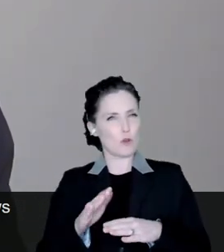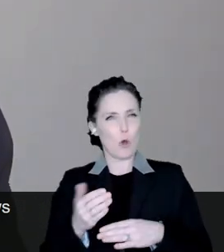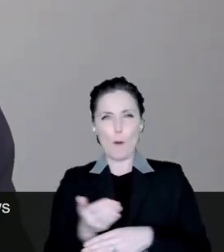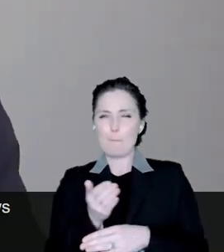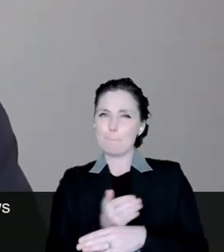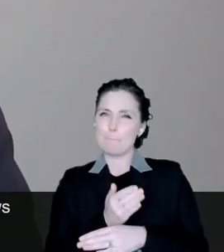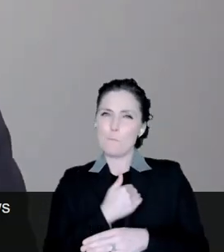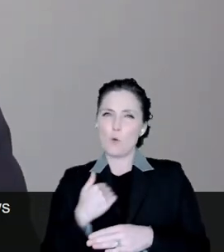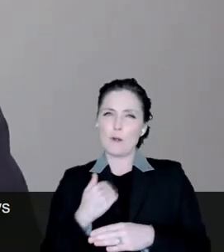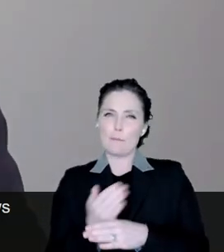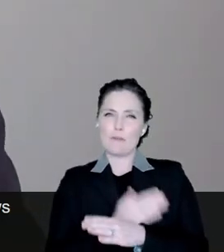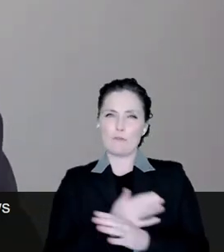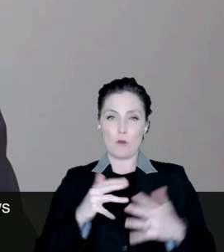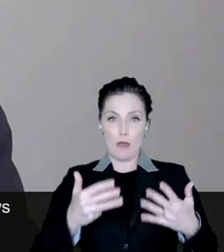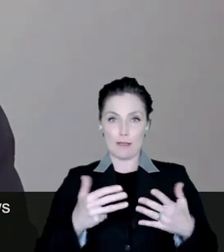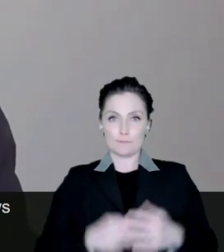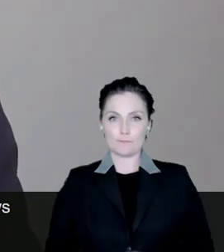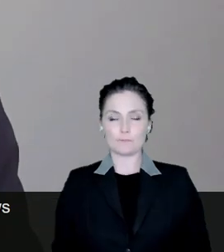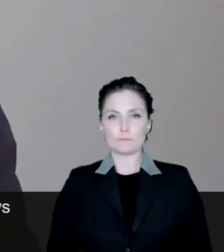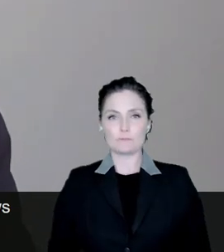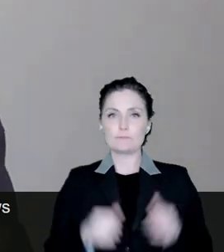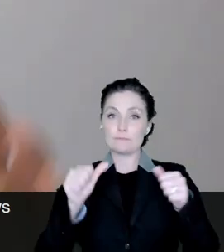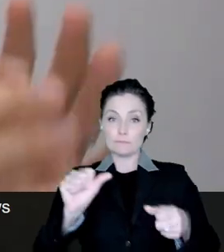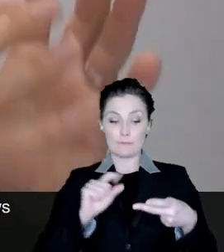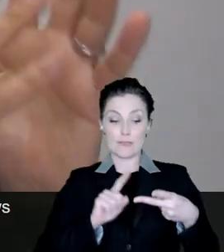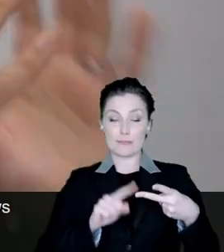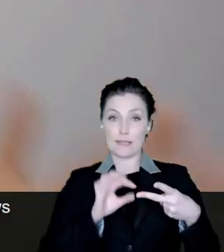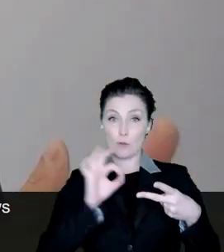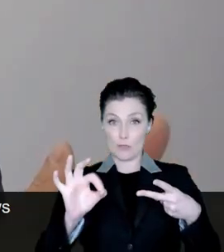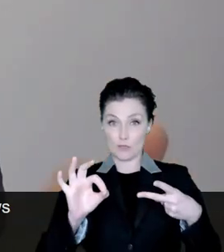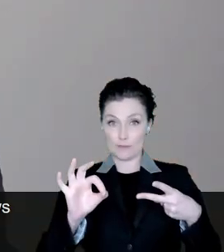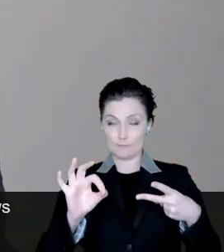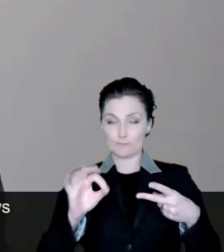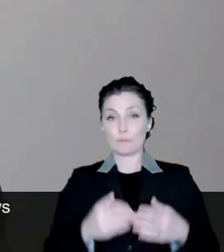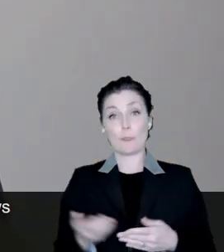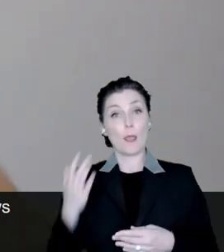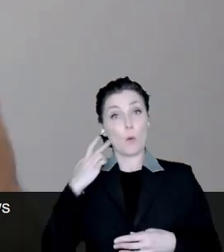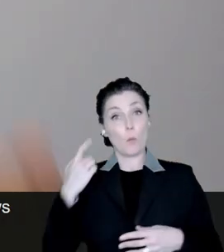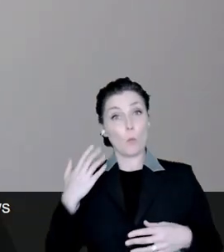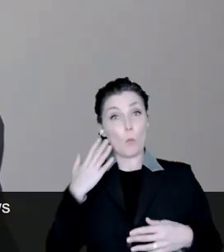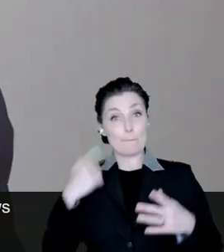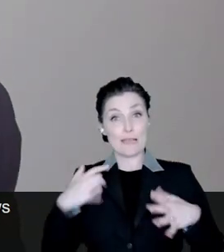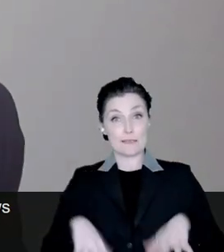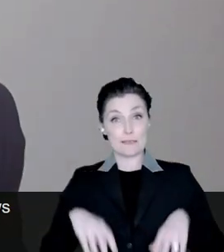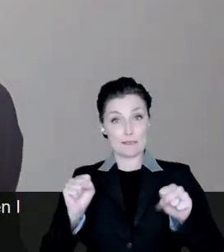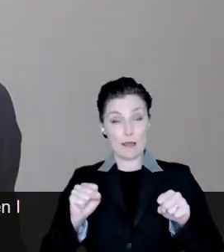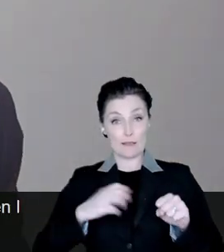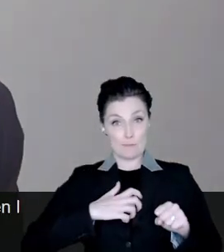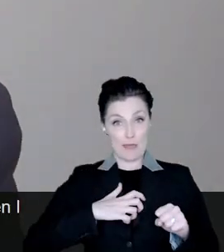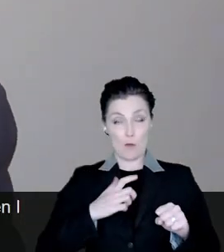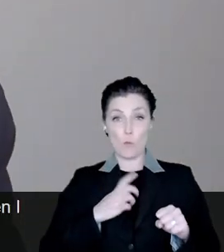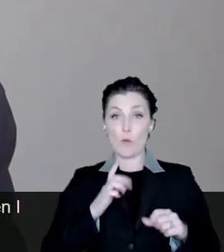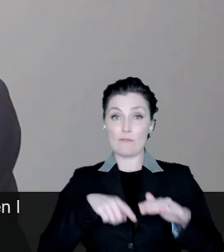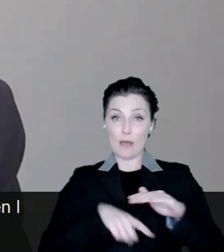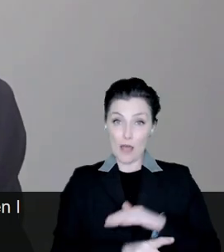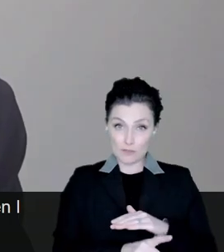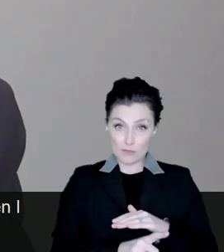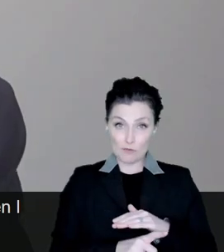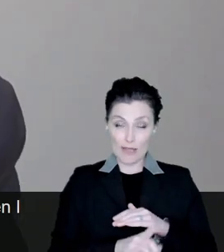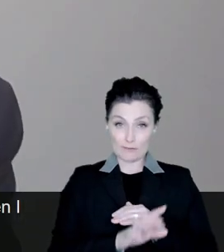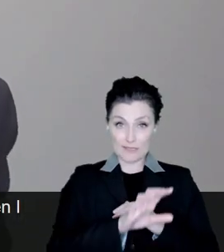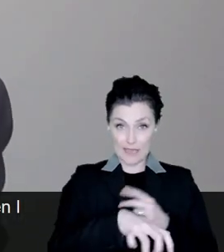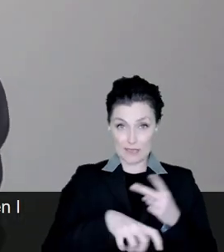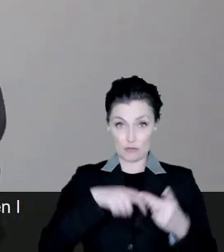so let me tell you where we are. When I first became mayor, so we've got underground stations, we have TfL rail stations, we have overground